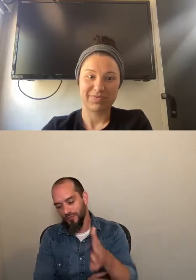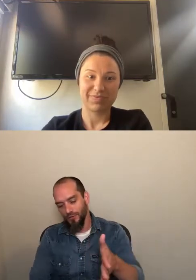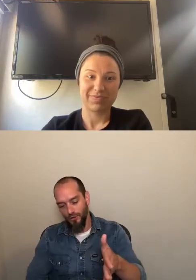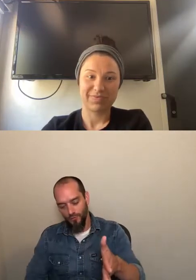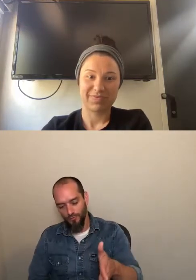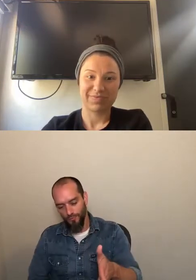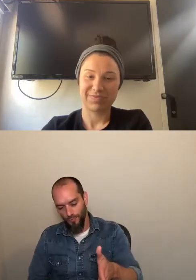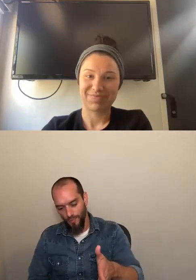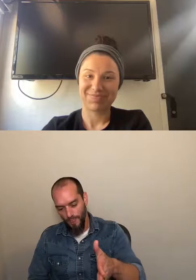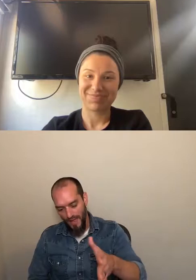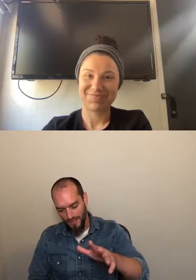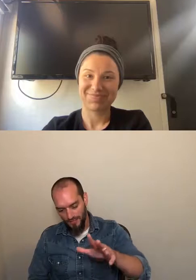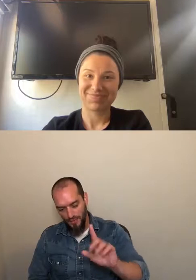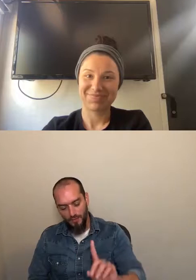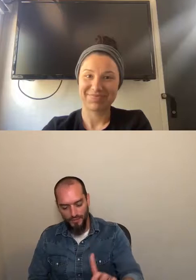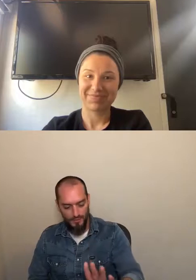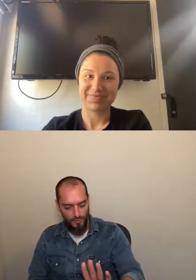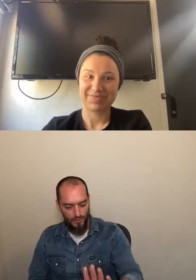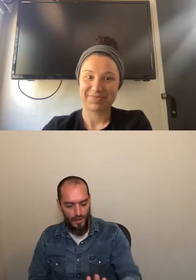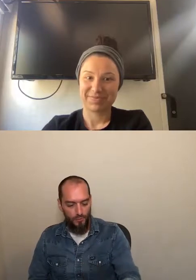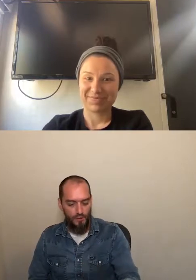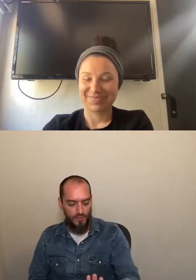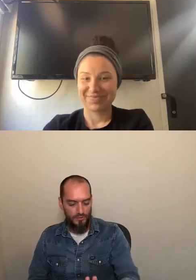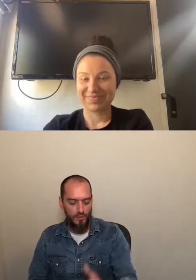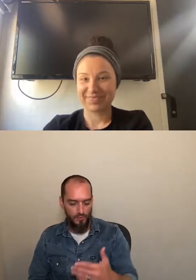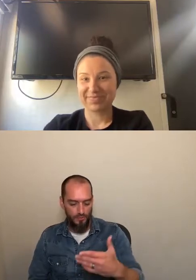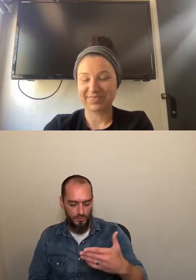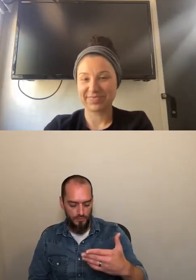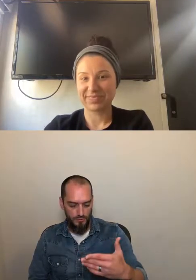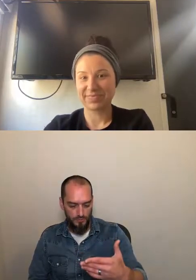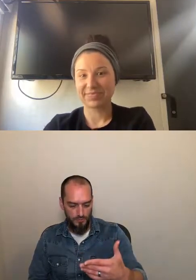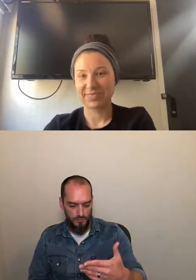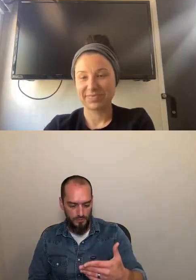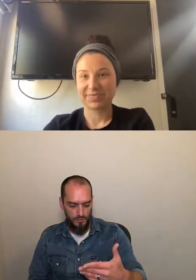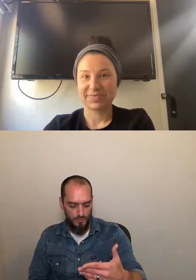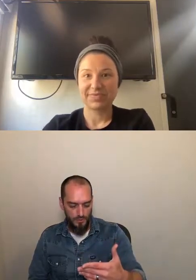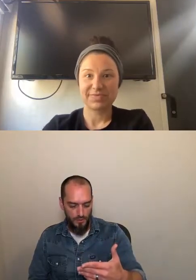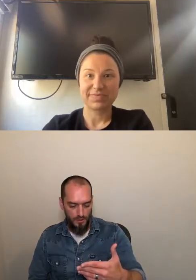Focus on your home as, okay, so I walk into homes